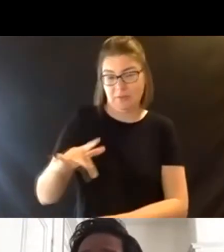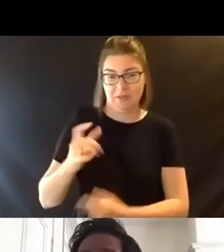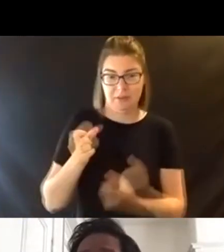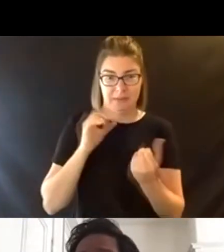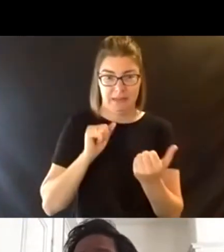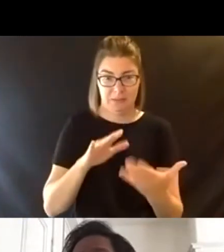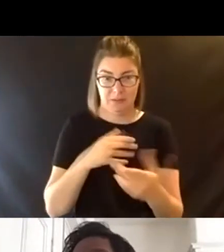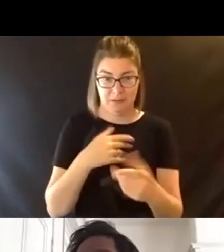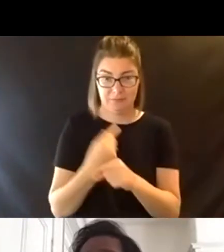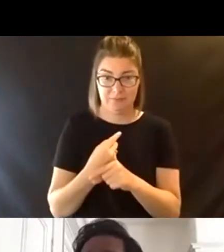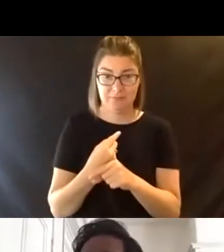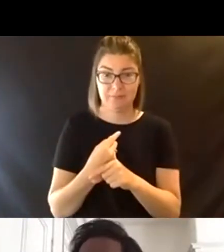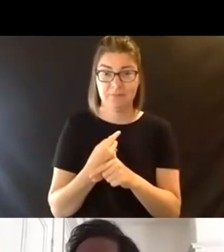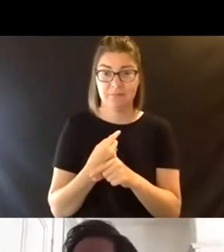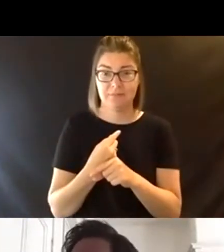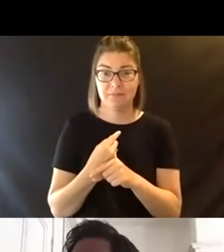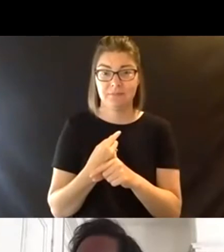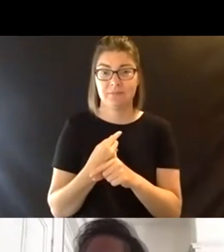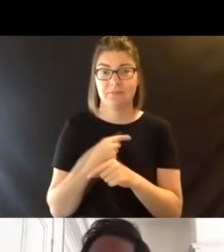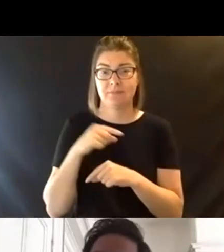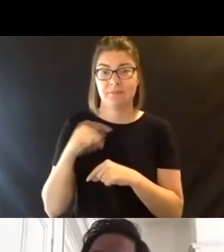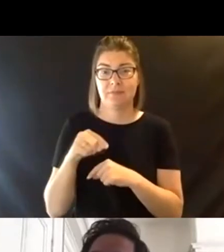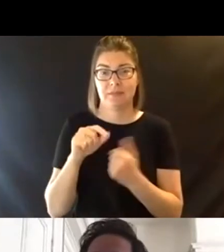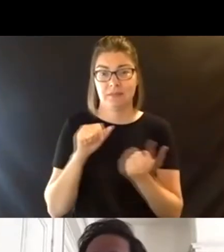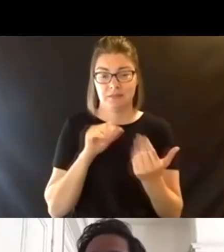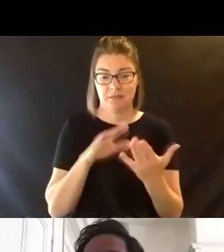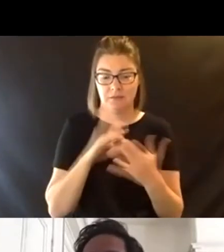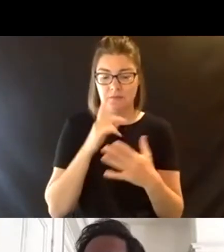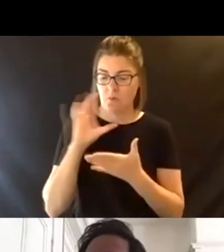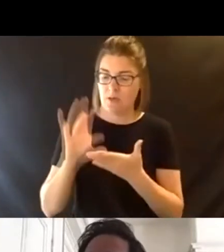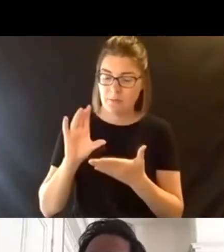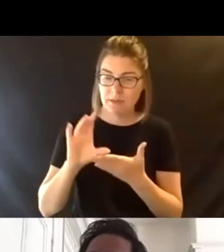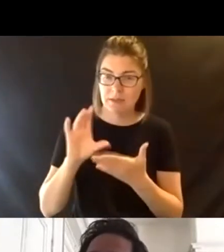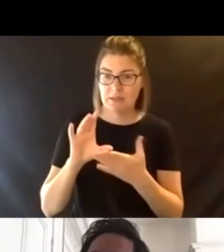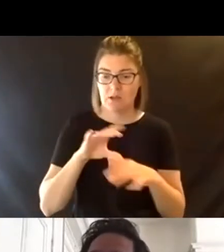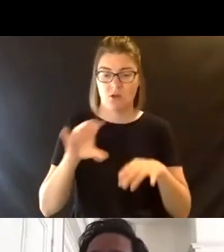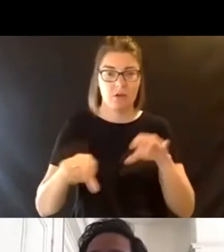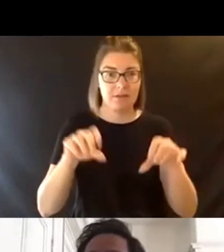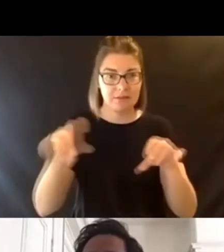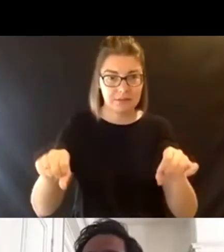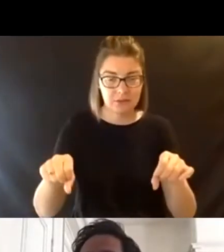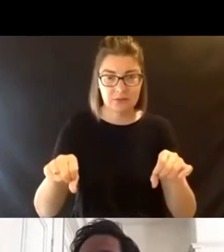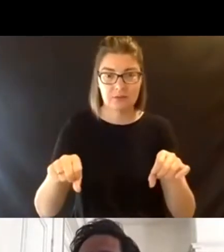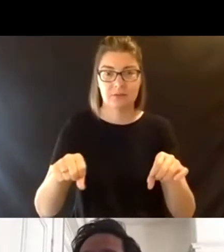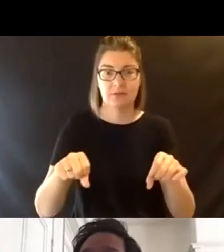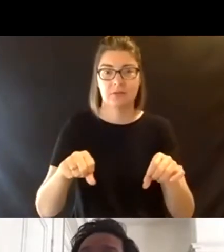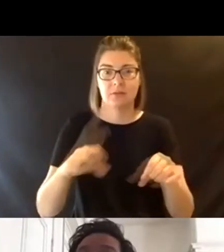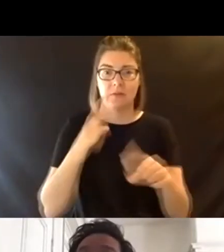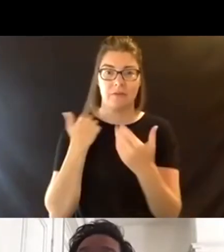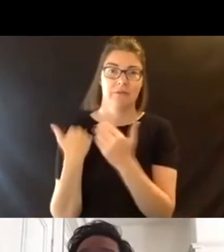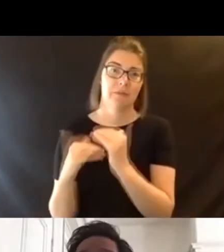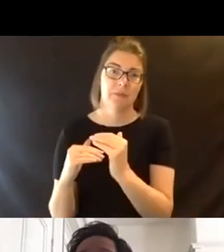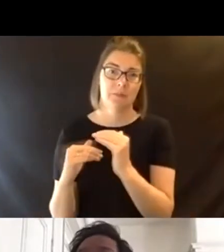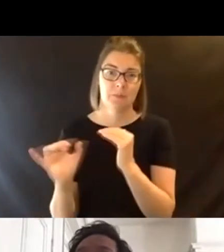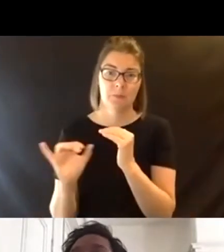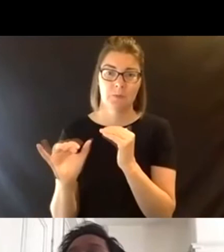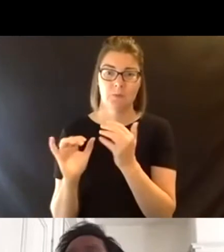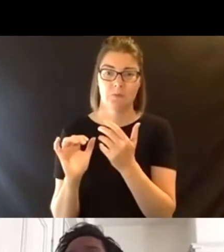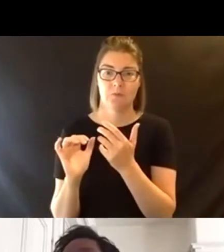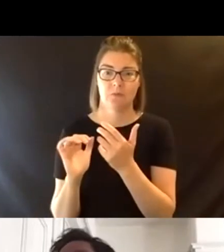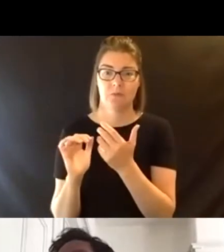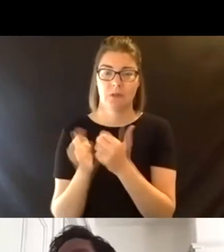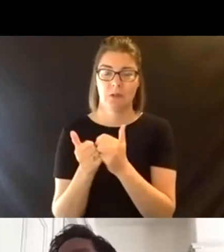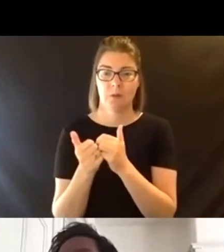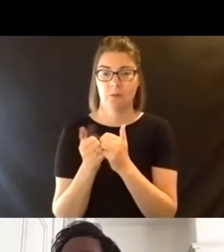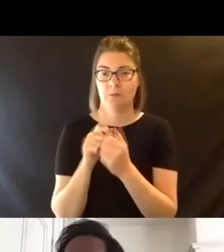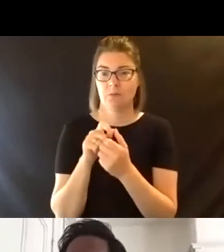right? Especially in these structures of capitalism, colonization, there's limits to how certain people